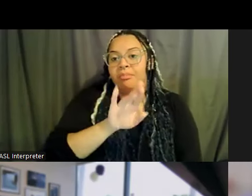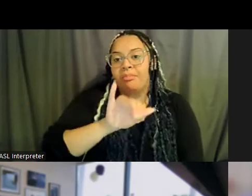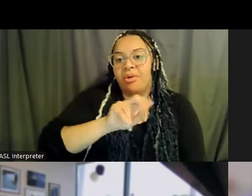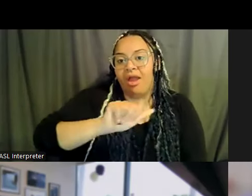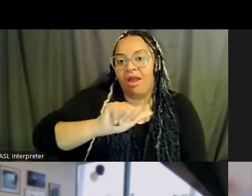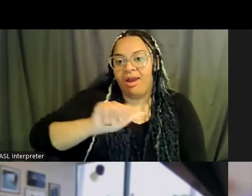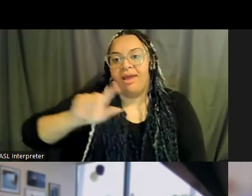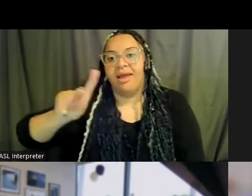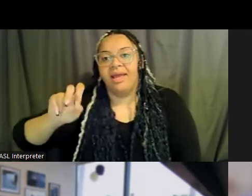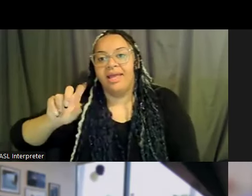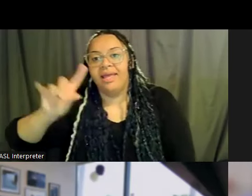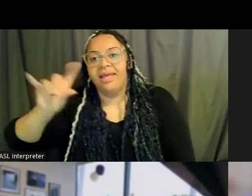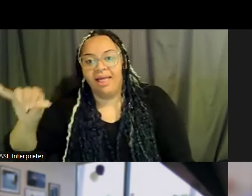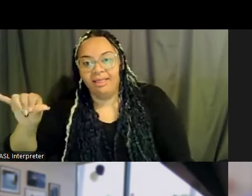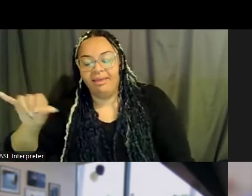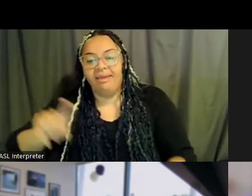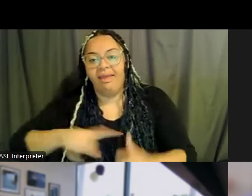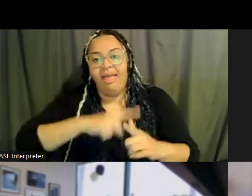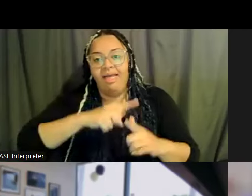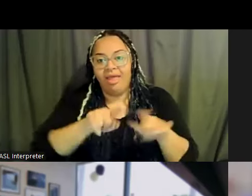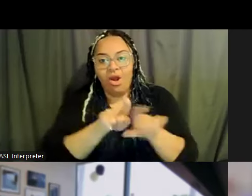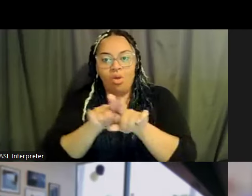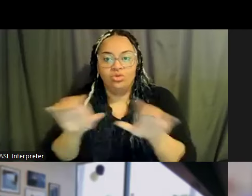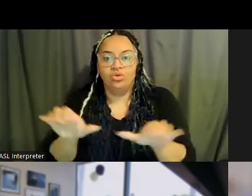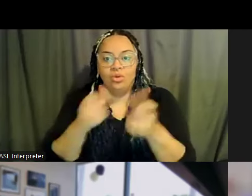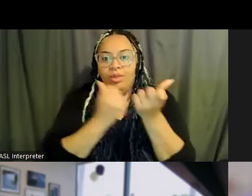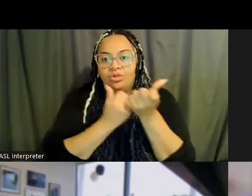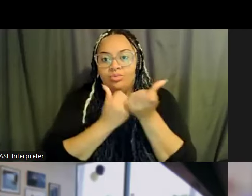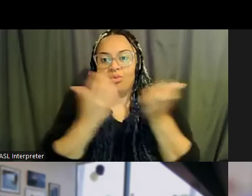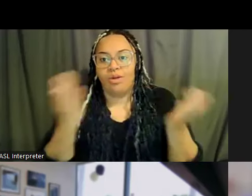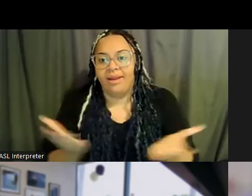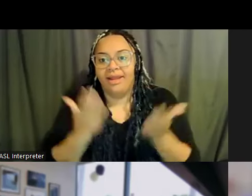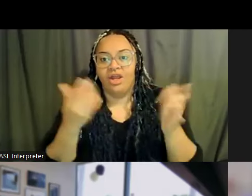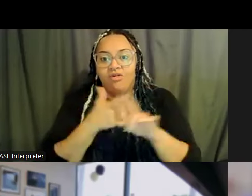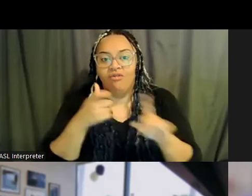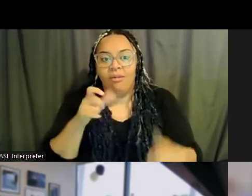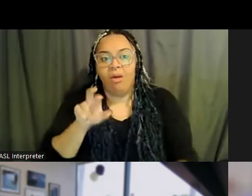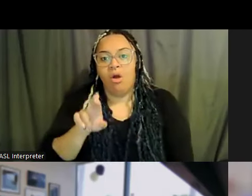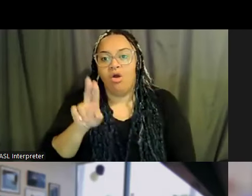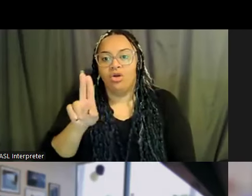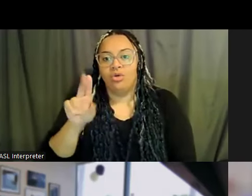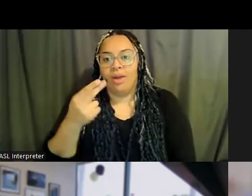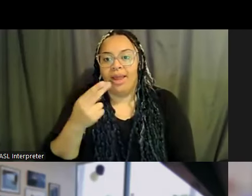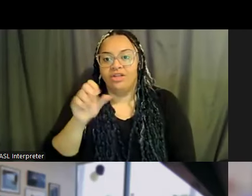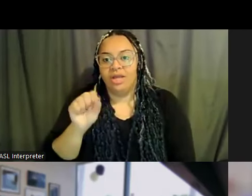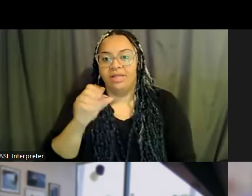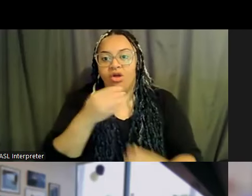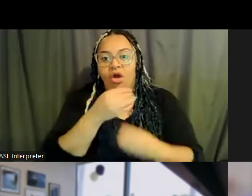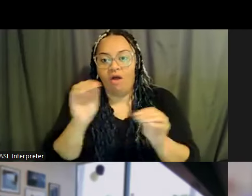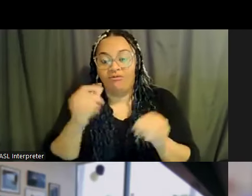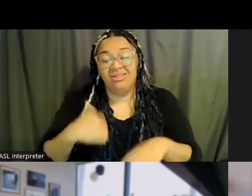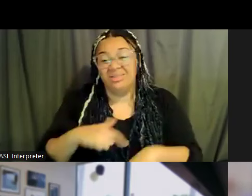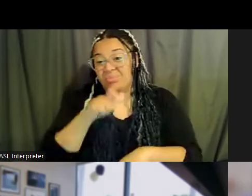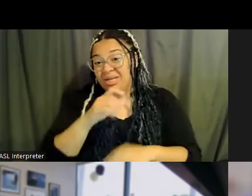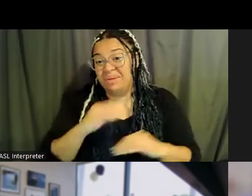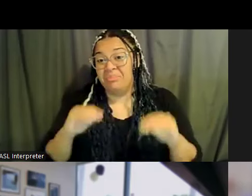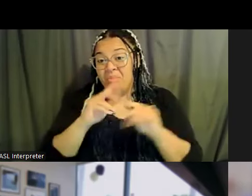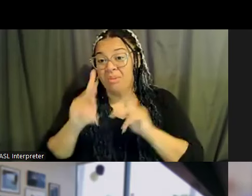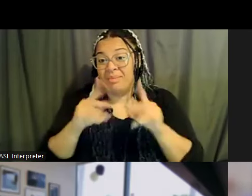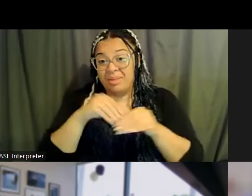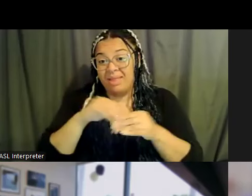then, tried to do the support here from our RUHS office. But we need more people in the community who are